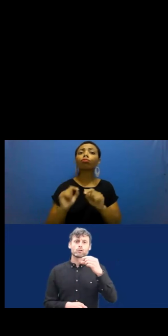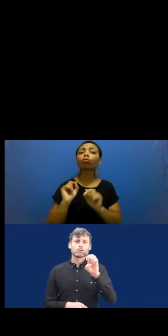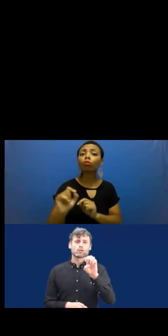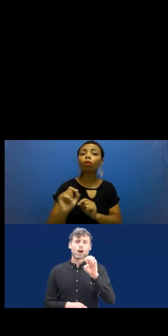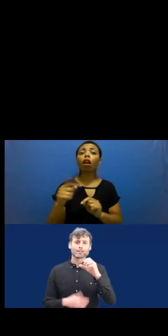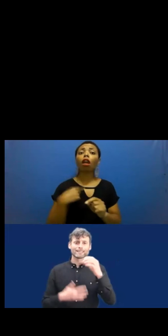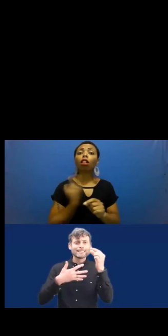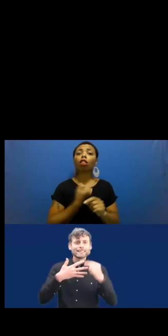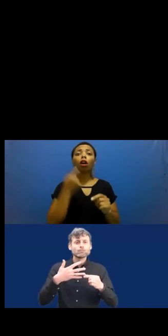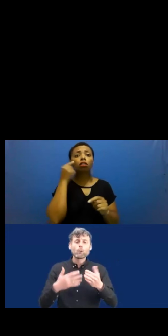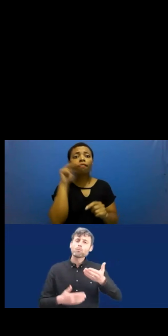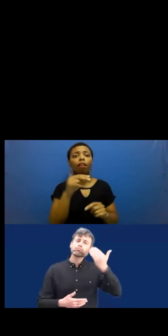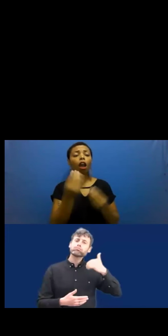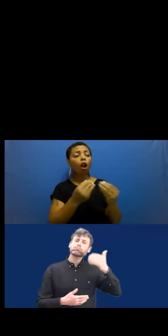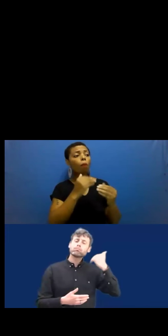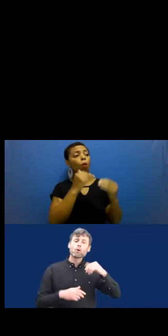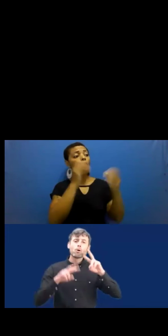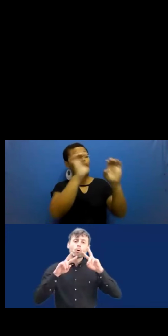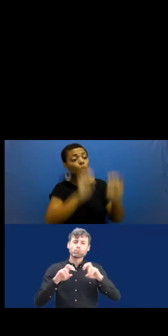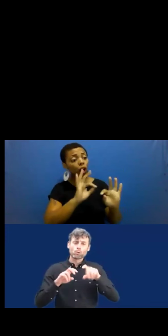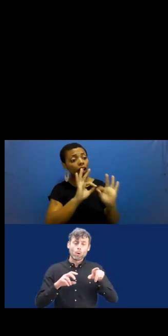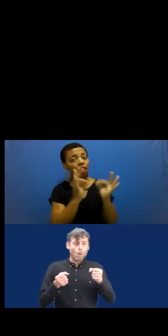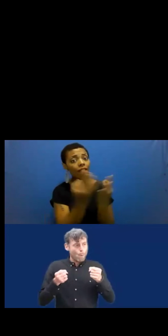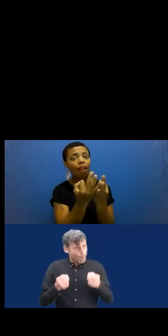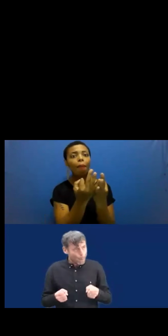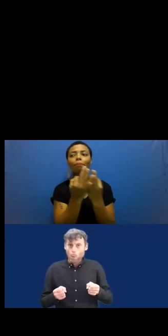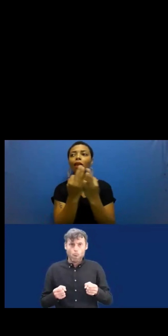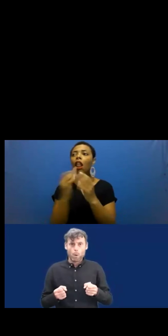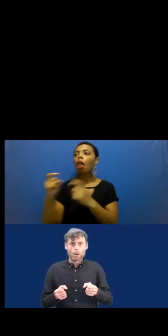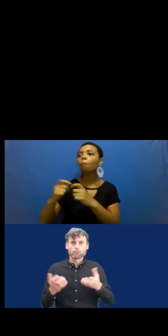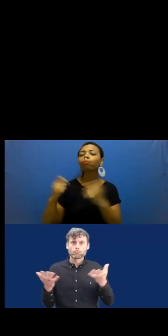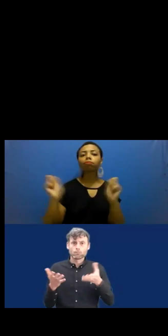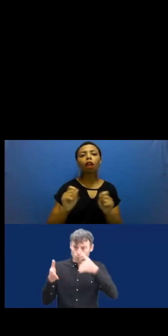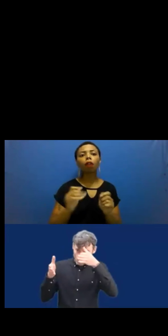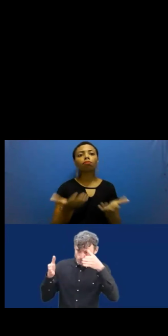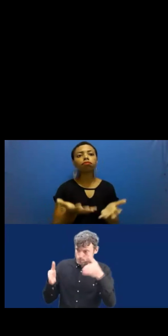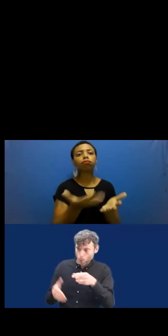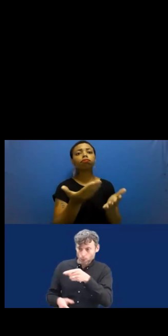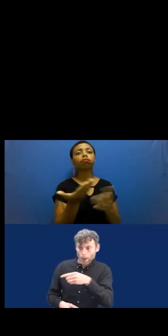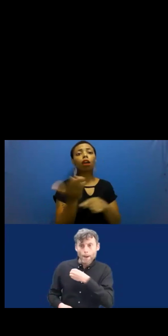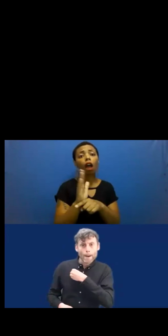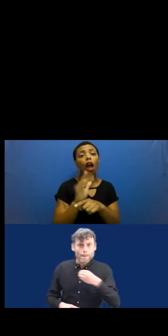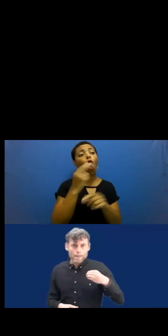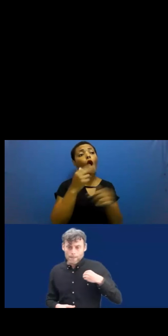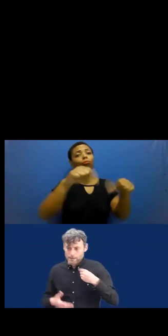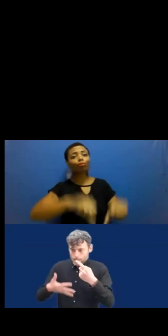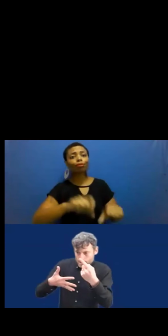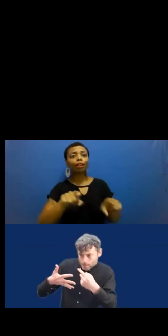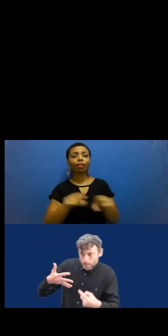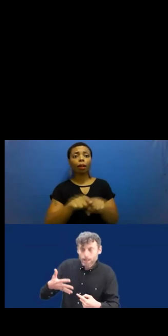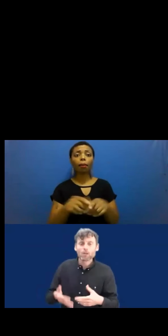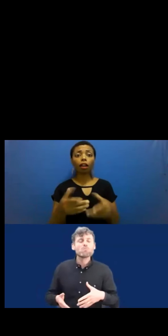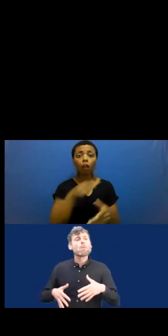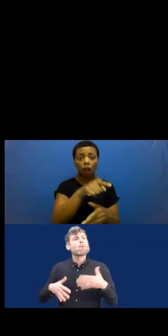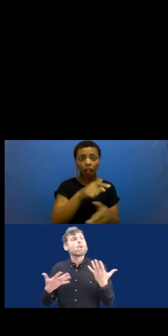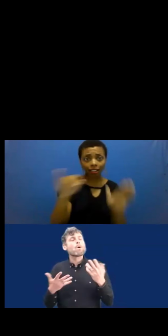structures. However, identity research shifts the paradigm to the